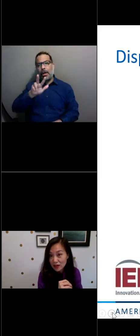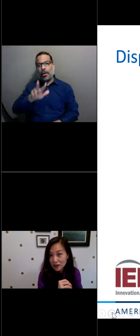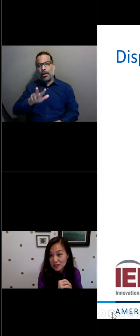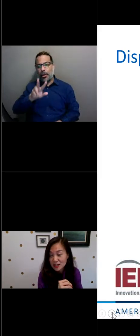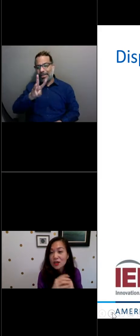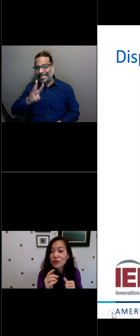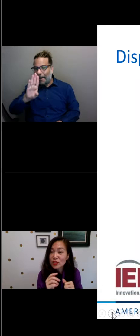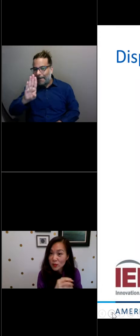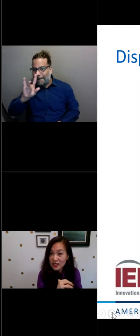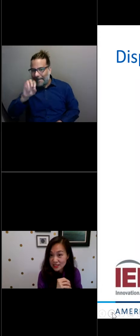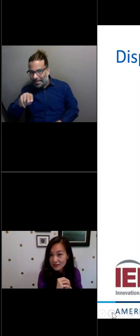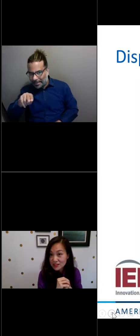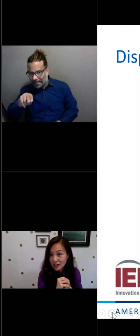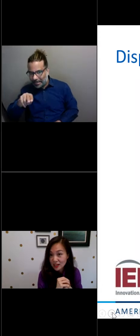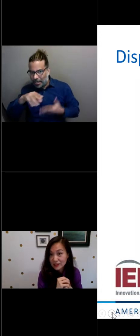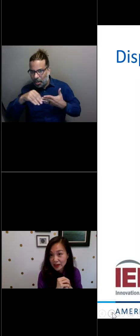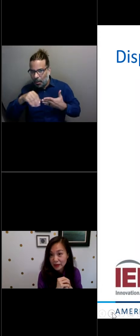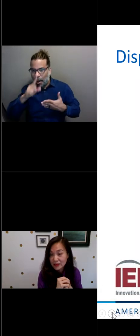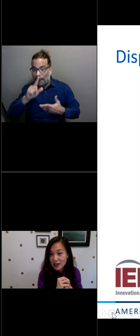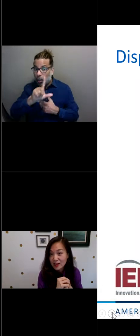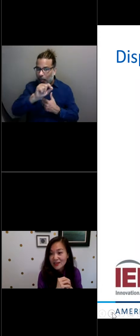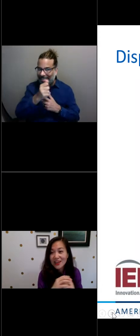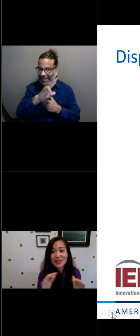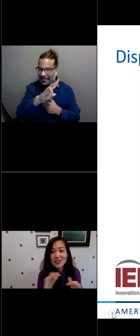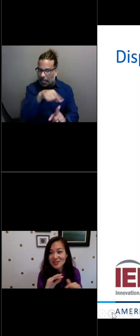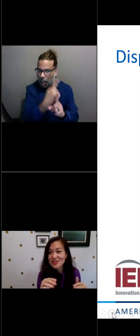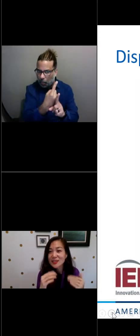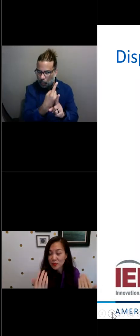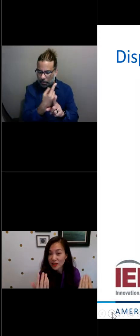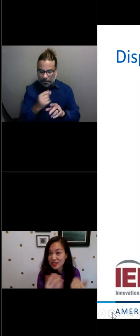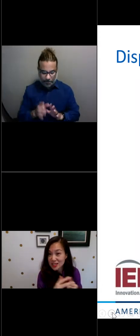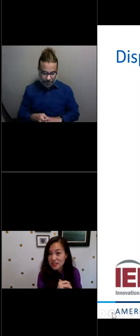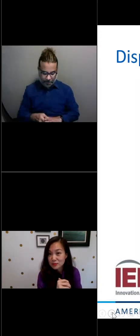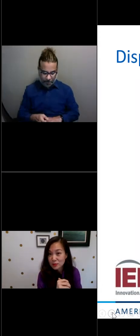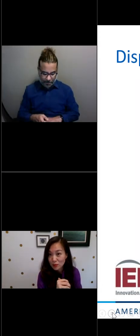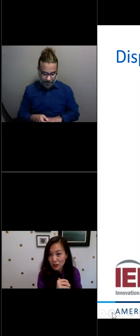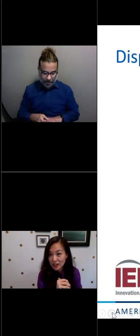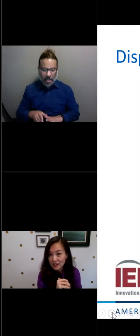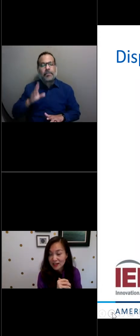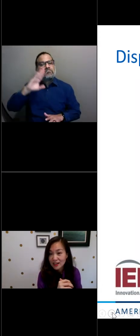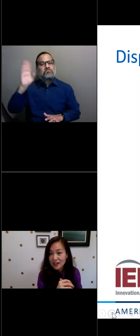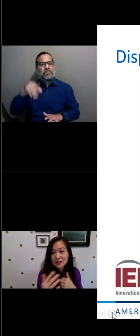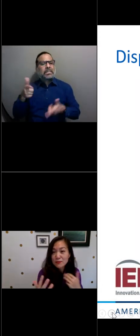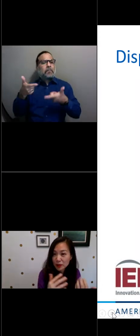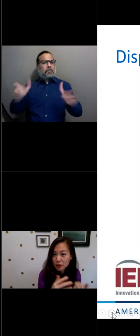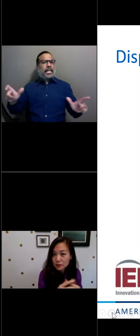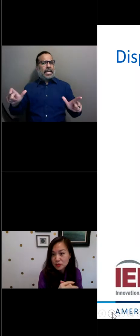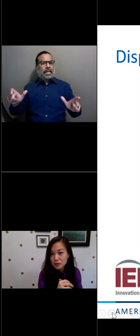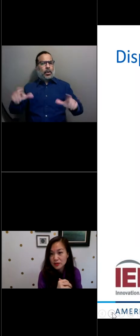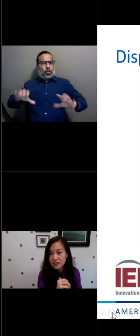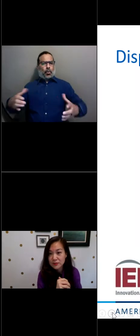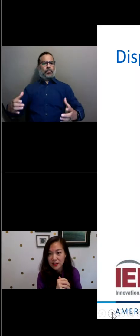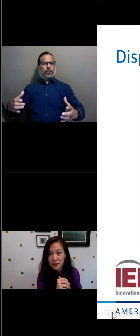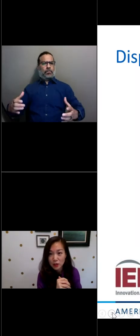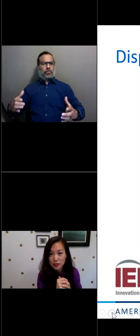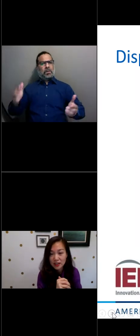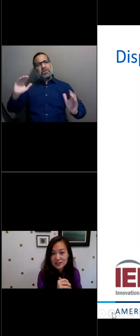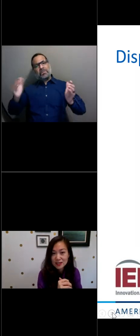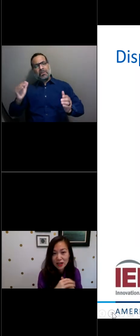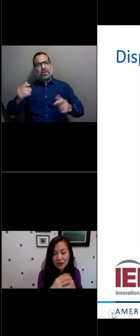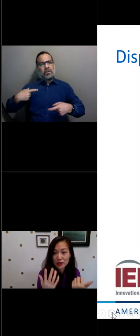billion for 2017 alone. Again, this is a pretty sizable market. It's comparable to the